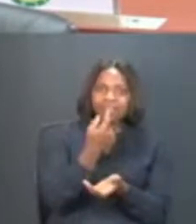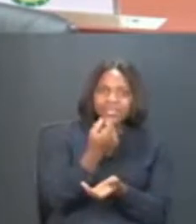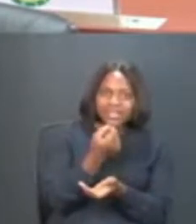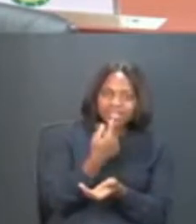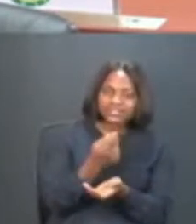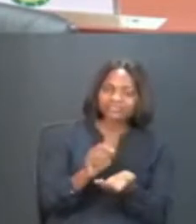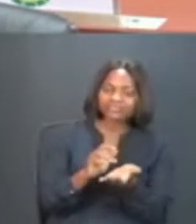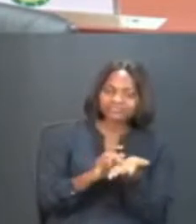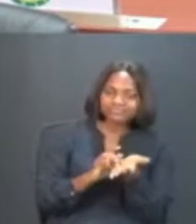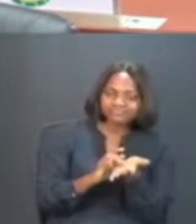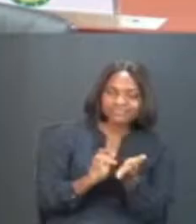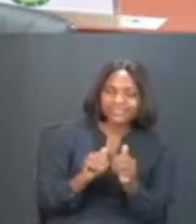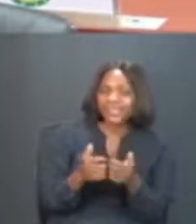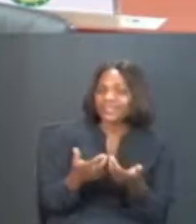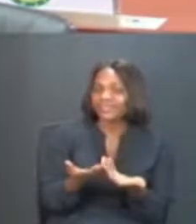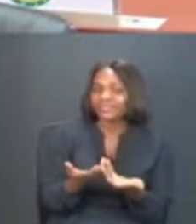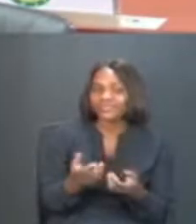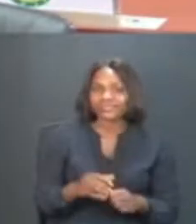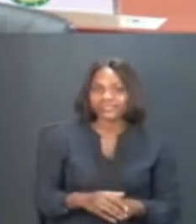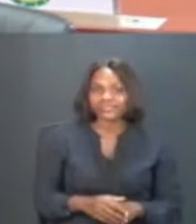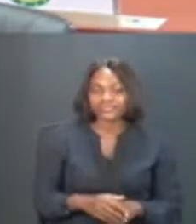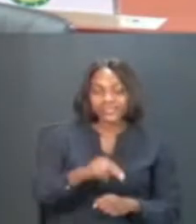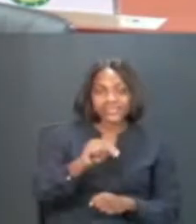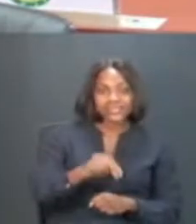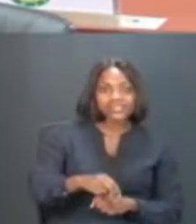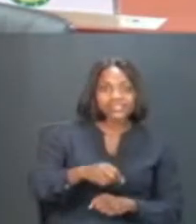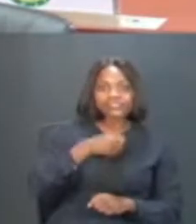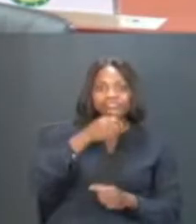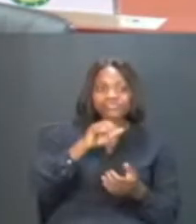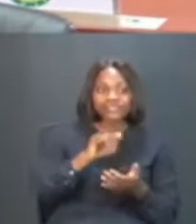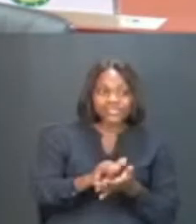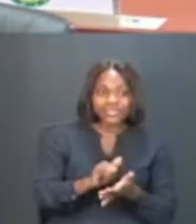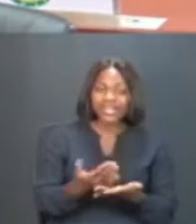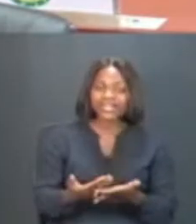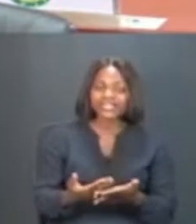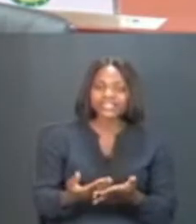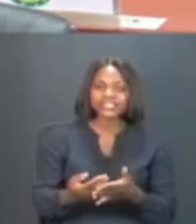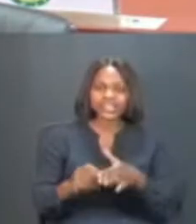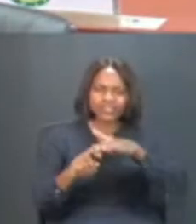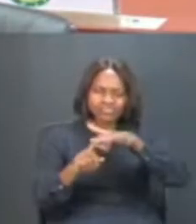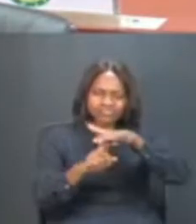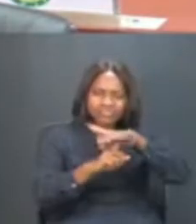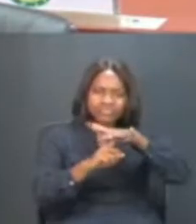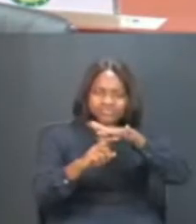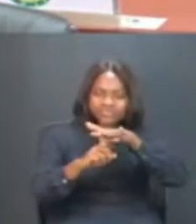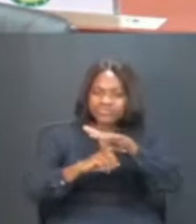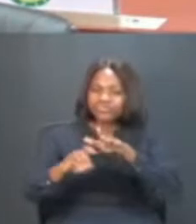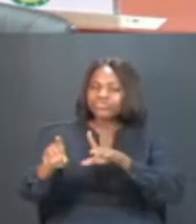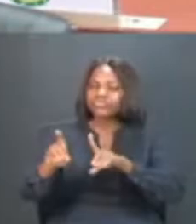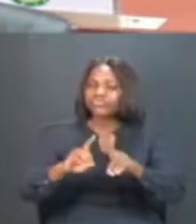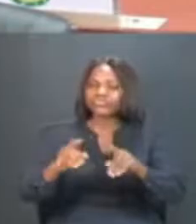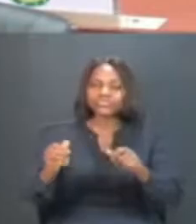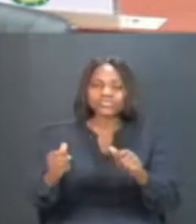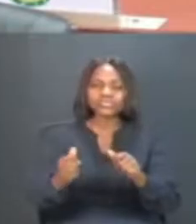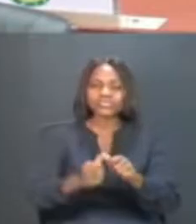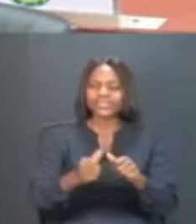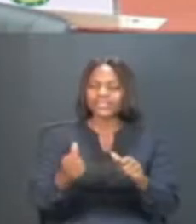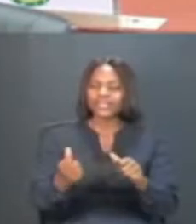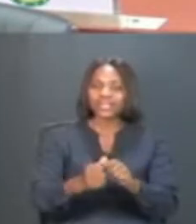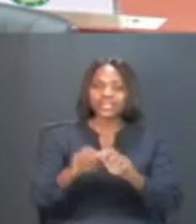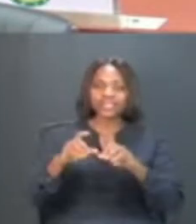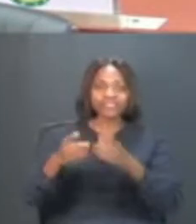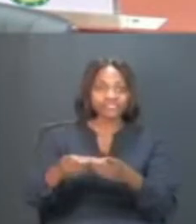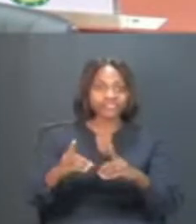we need to ensure that screening is undertaken in all our districts, and